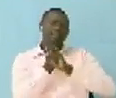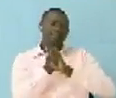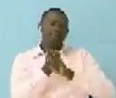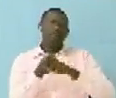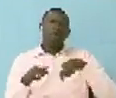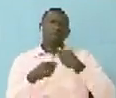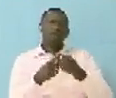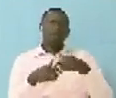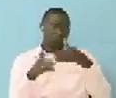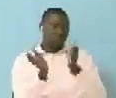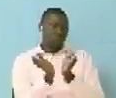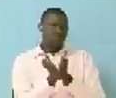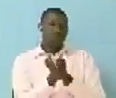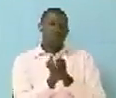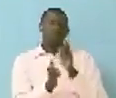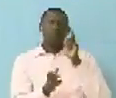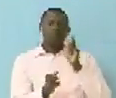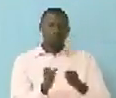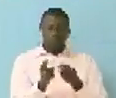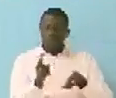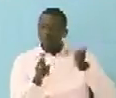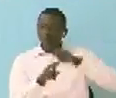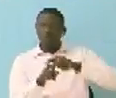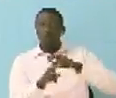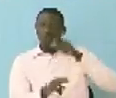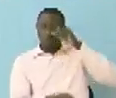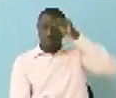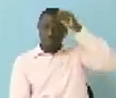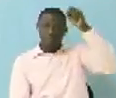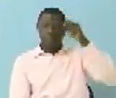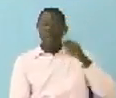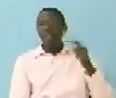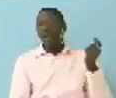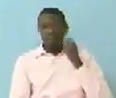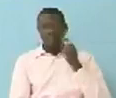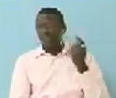of the panel would report to the President on a daily basis.